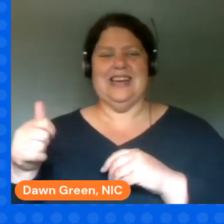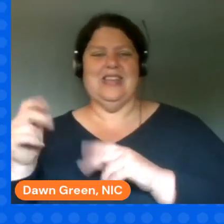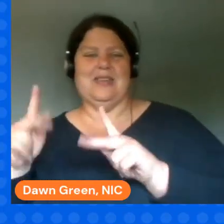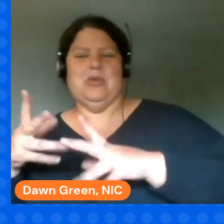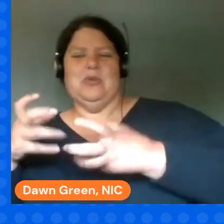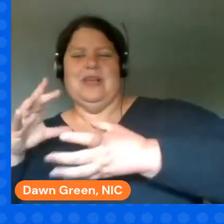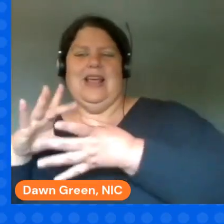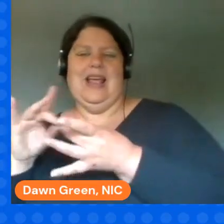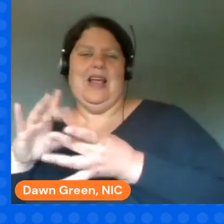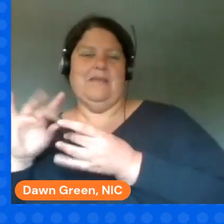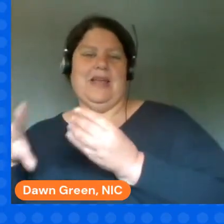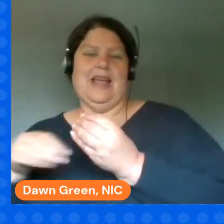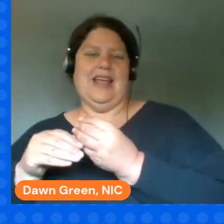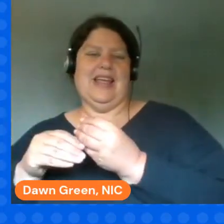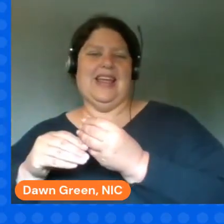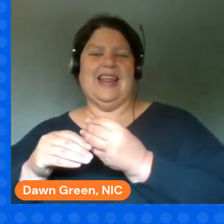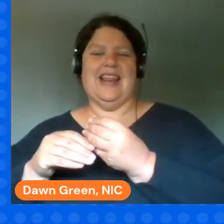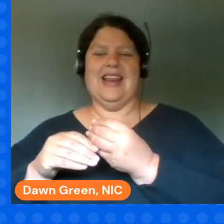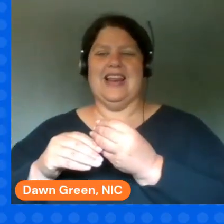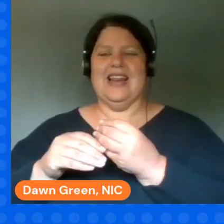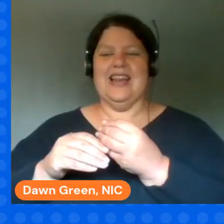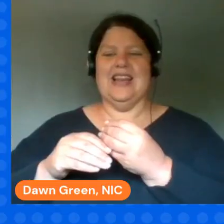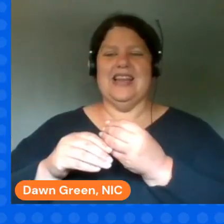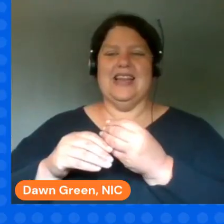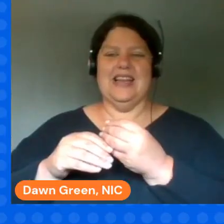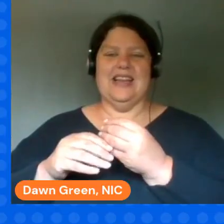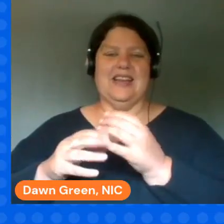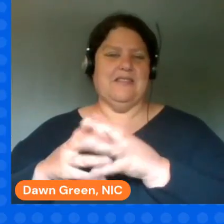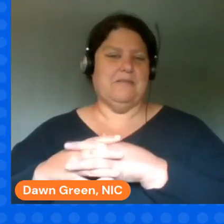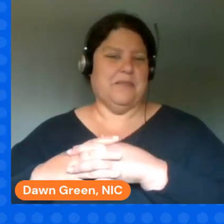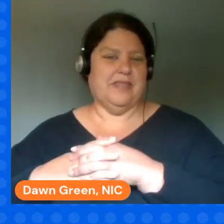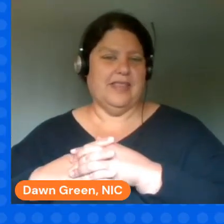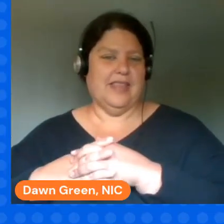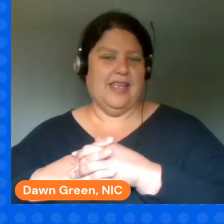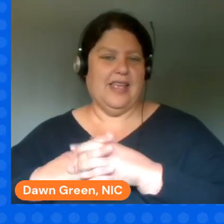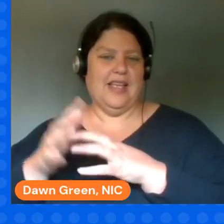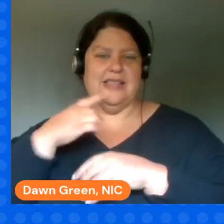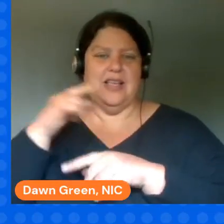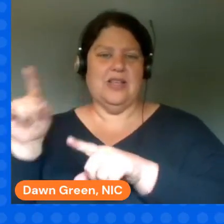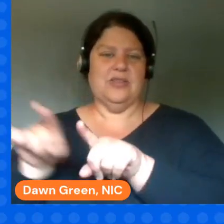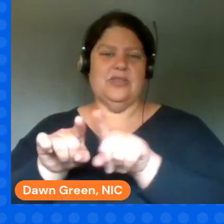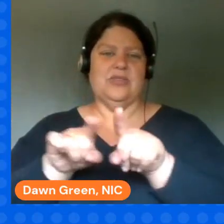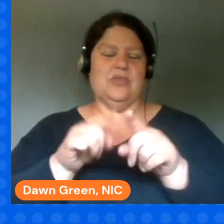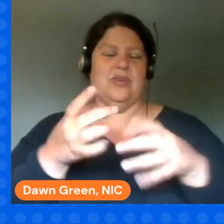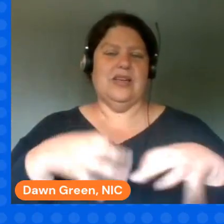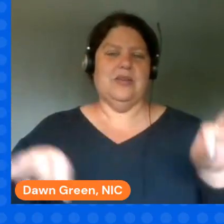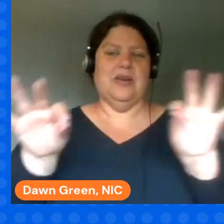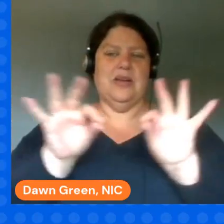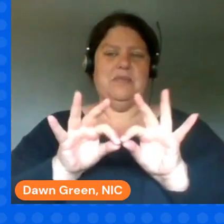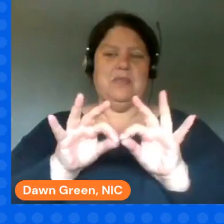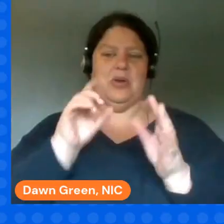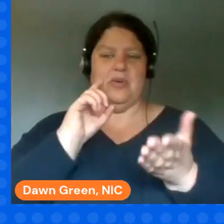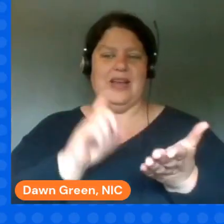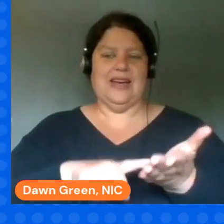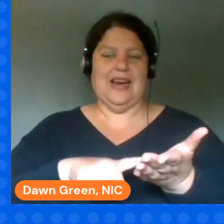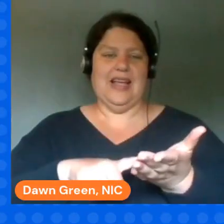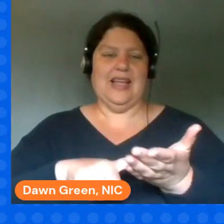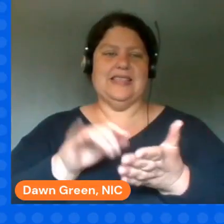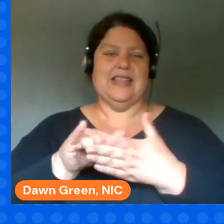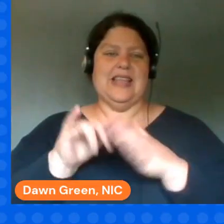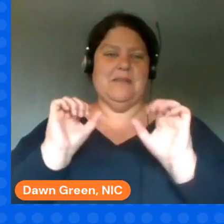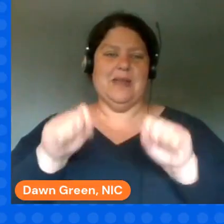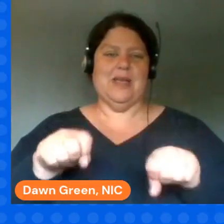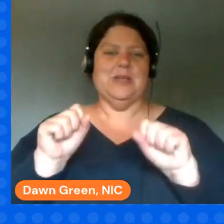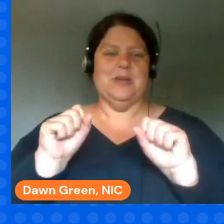that Lula again, so into the session, like she's saying, it's also so important to recognize this possibility as